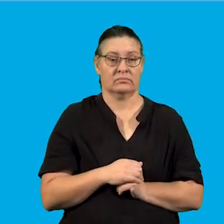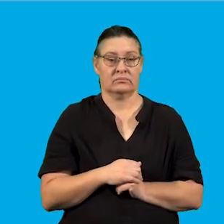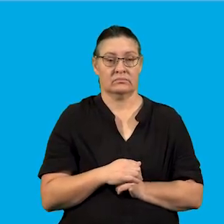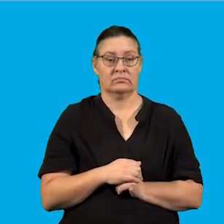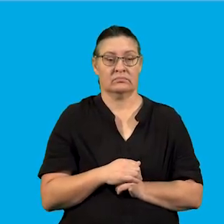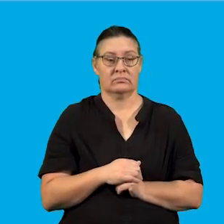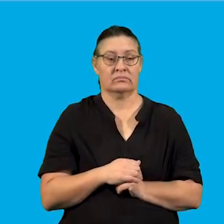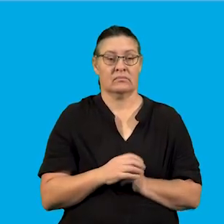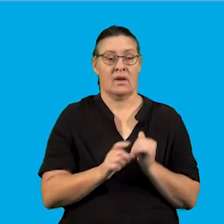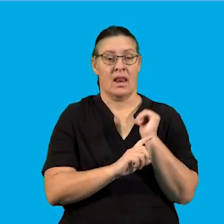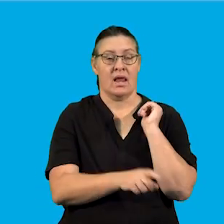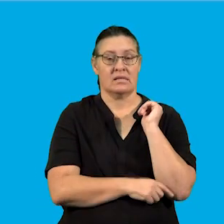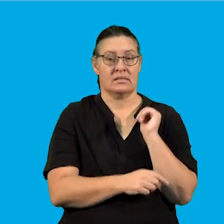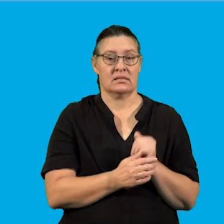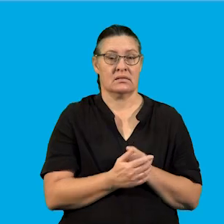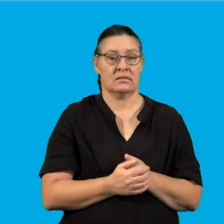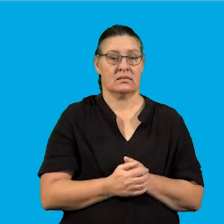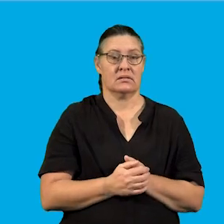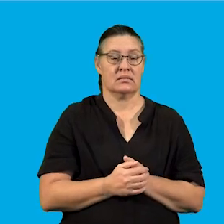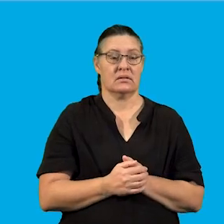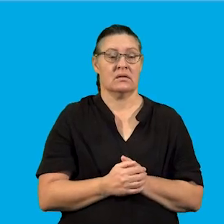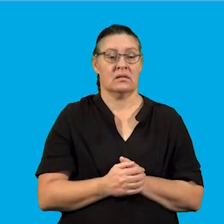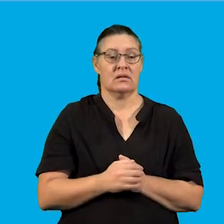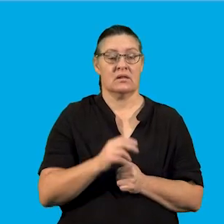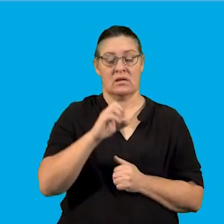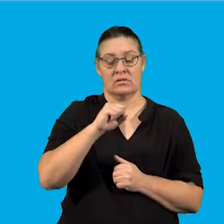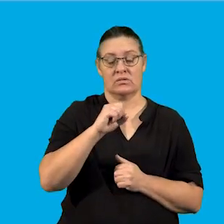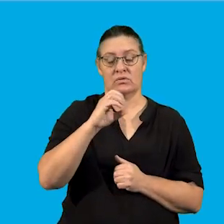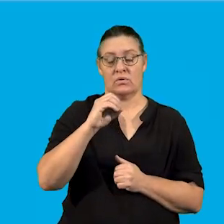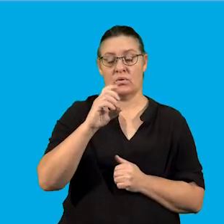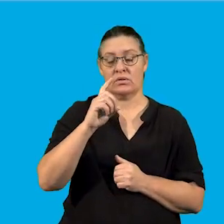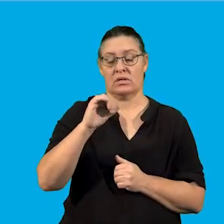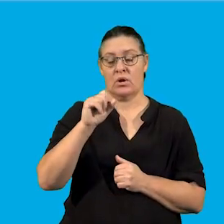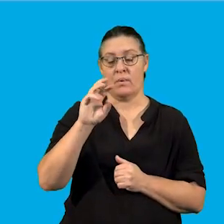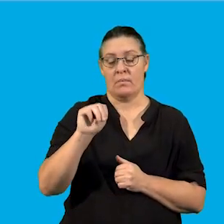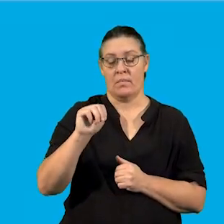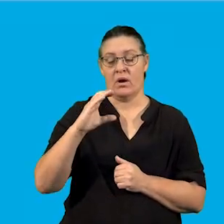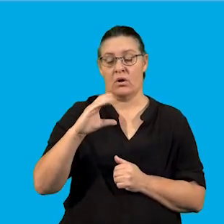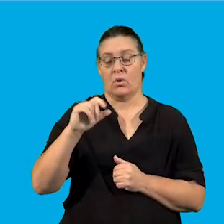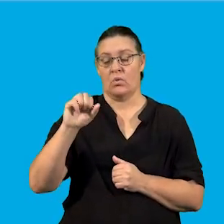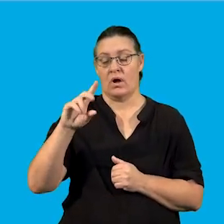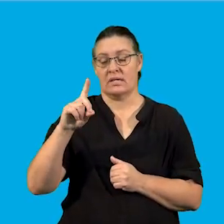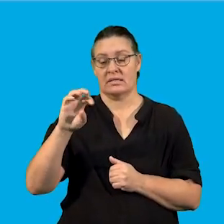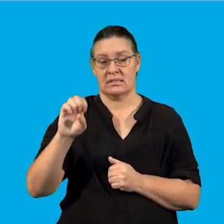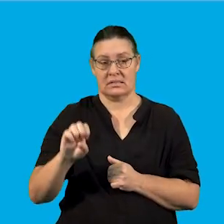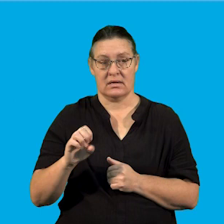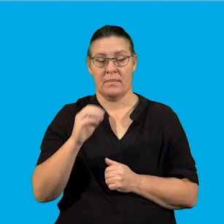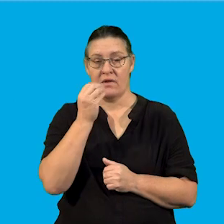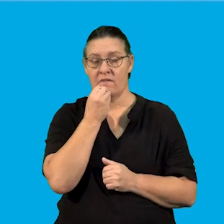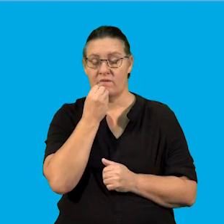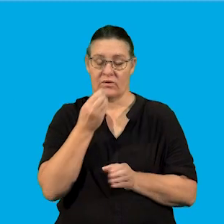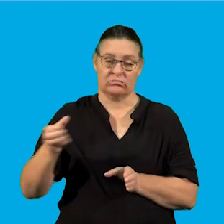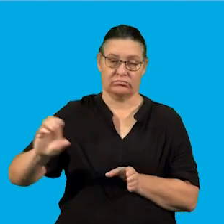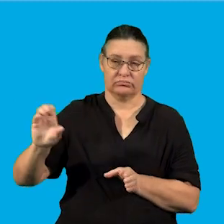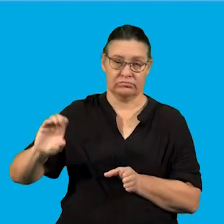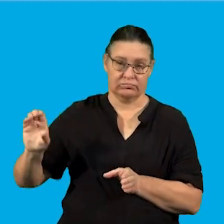what we drink. And then the last one, NaCl, sodium chloride. Now that's what we use when we are cooking